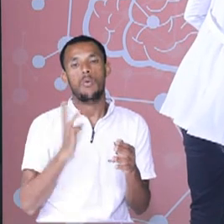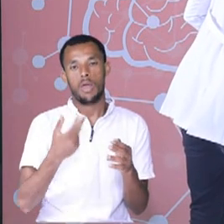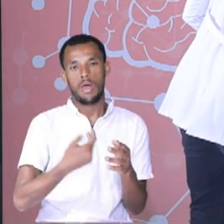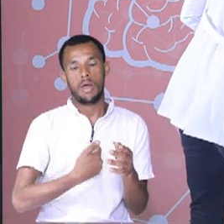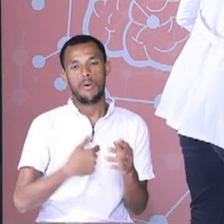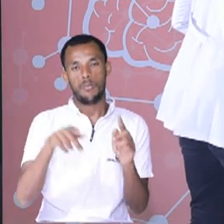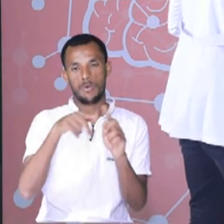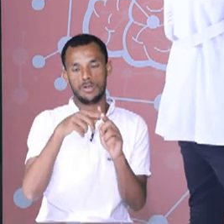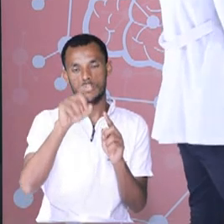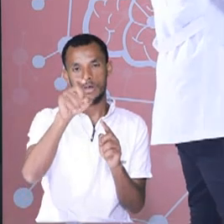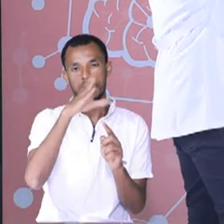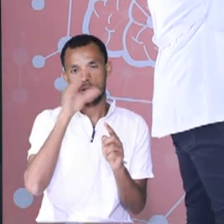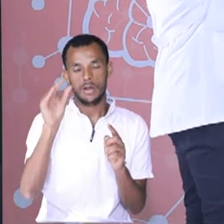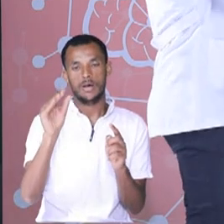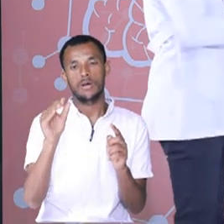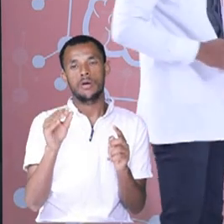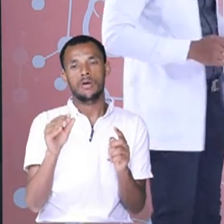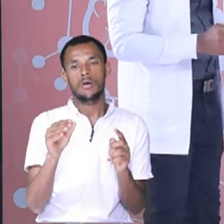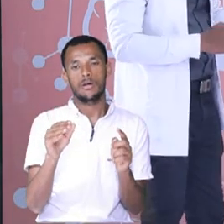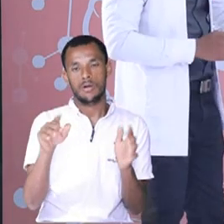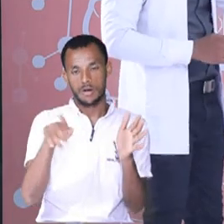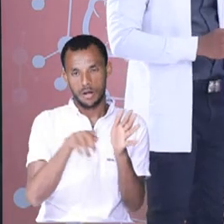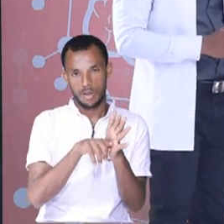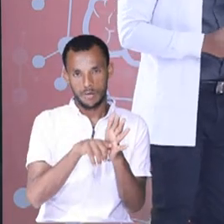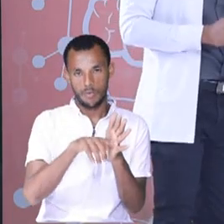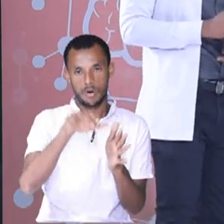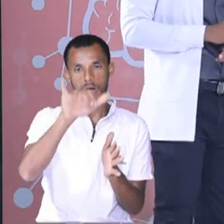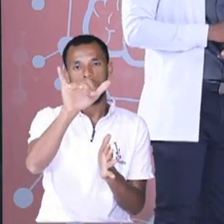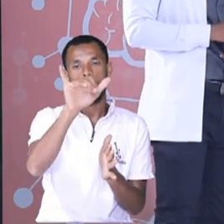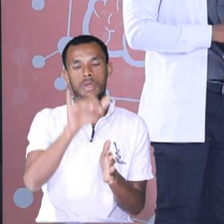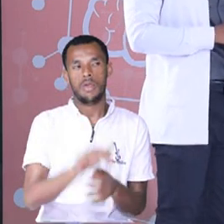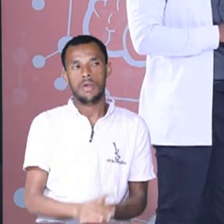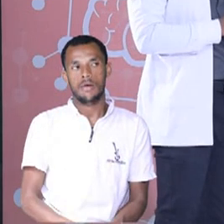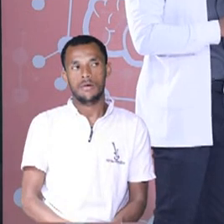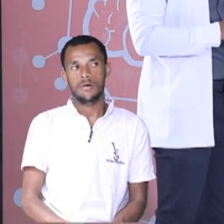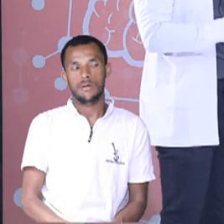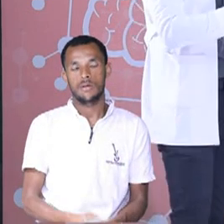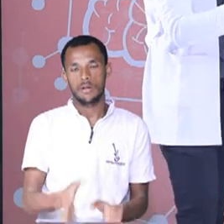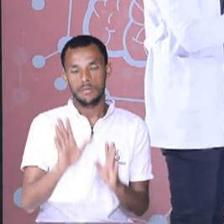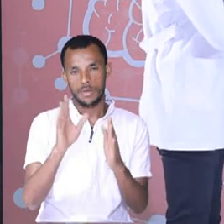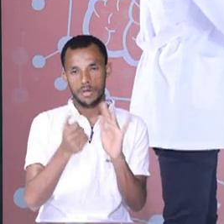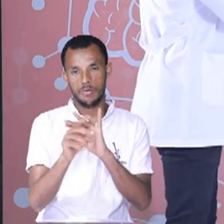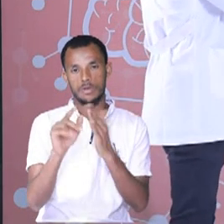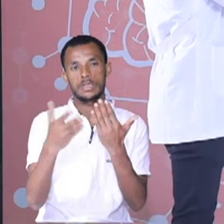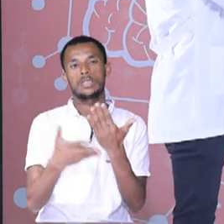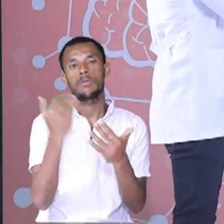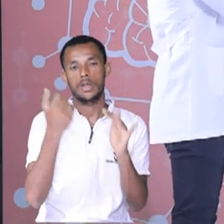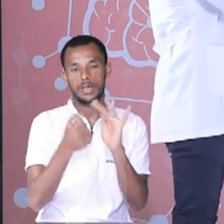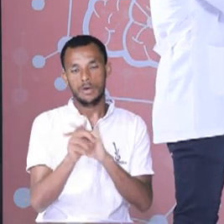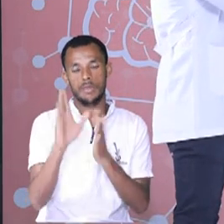have positive x and negative y. So let me give you a simple example